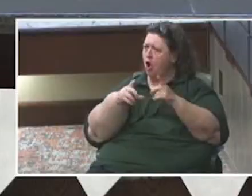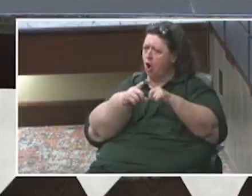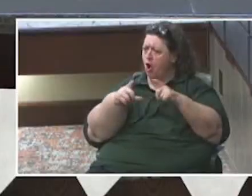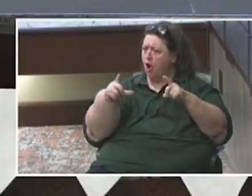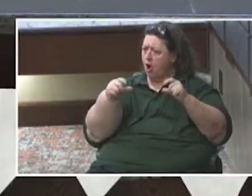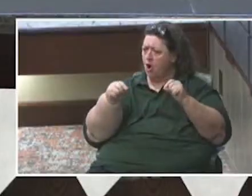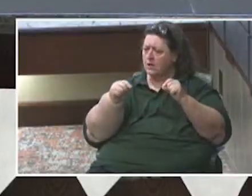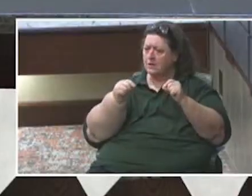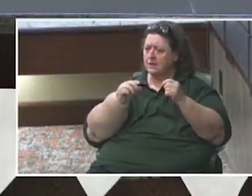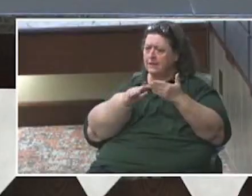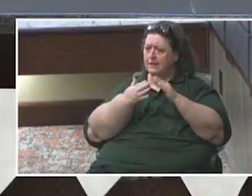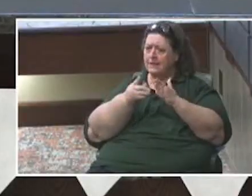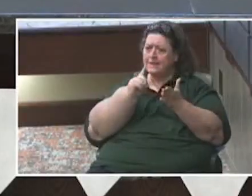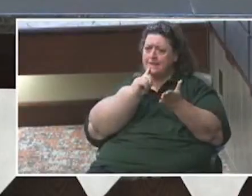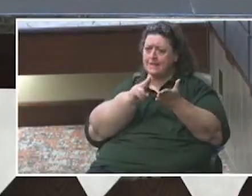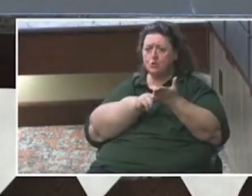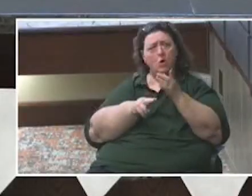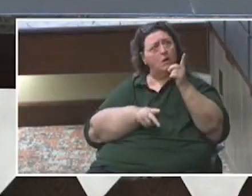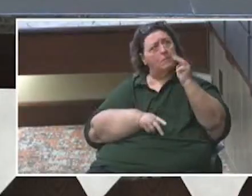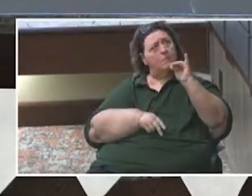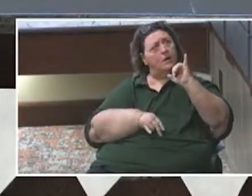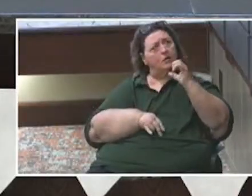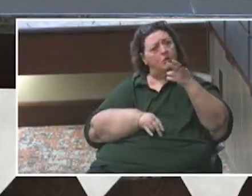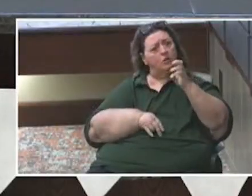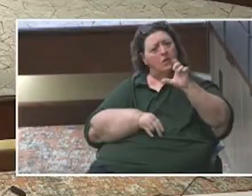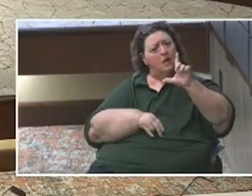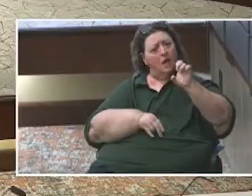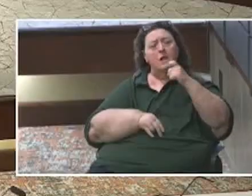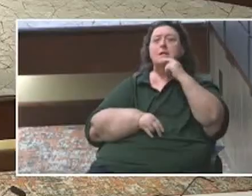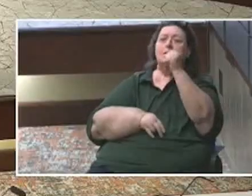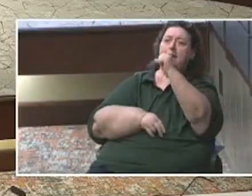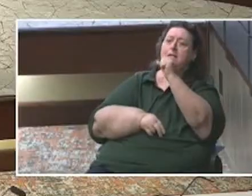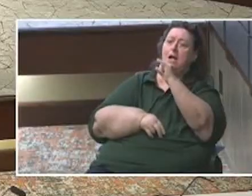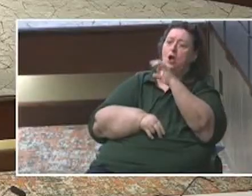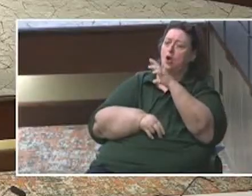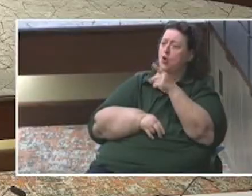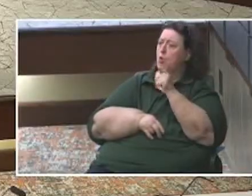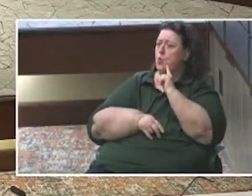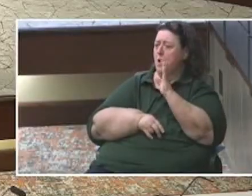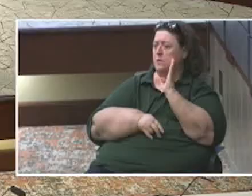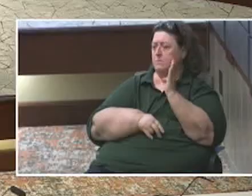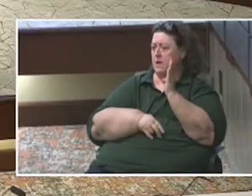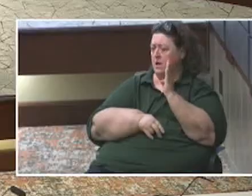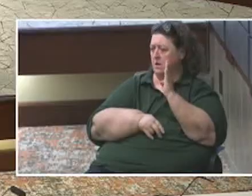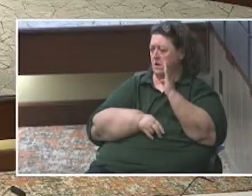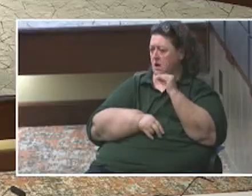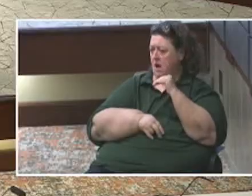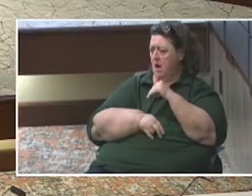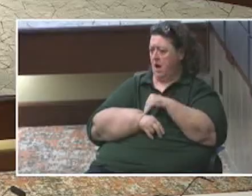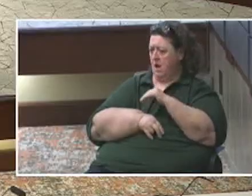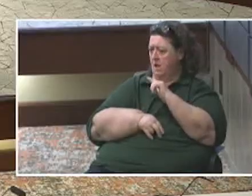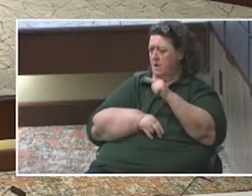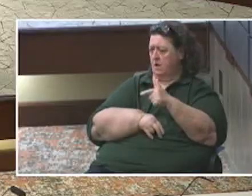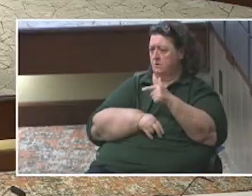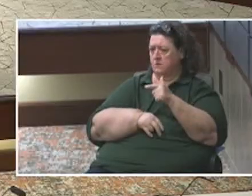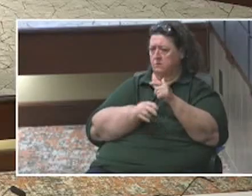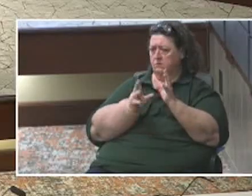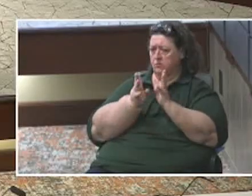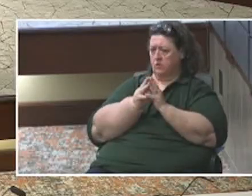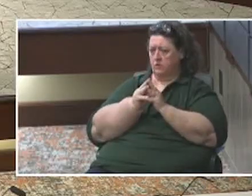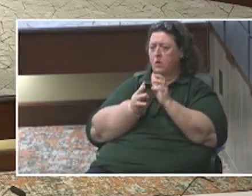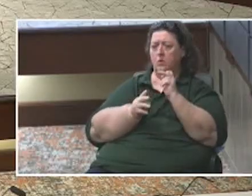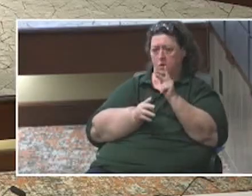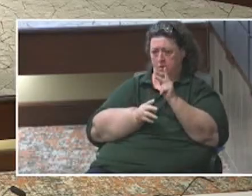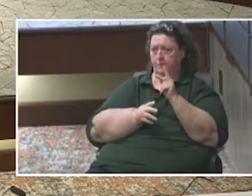City Secretary Michelle? Yes, ma'am. Yes, sir. He will be speaking at the work session. Okay.